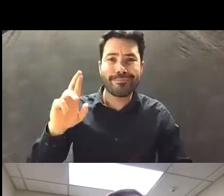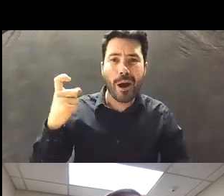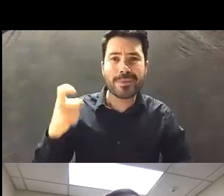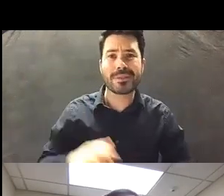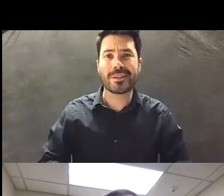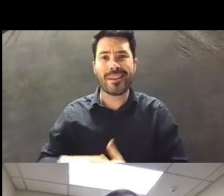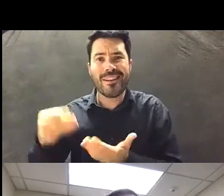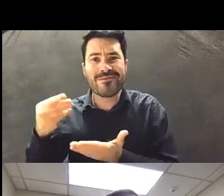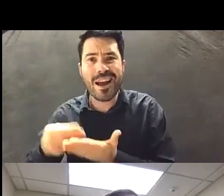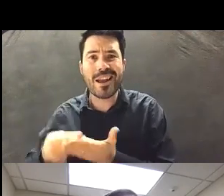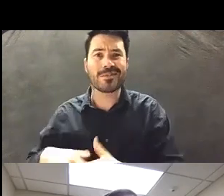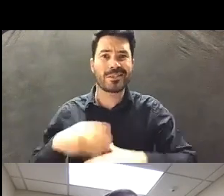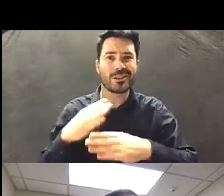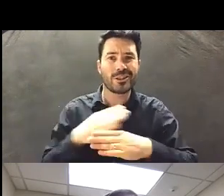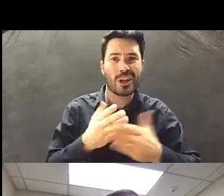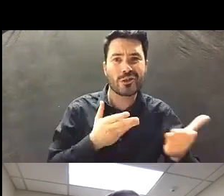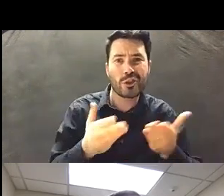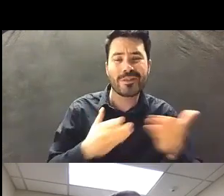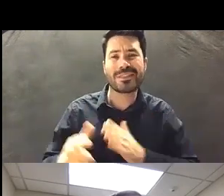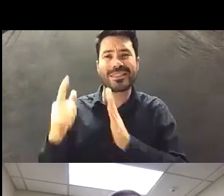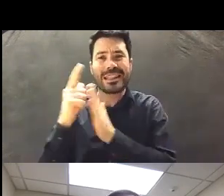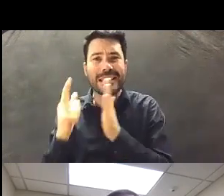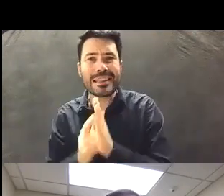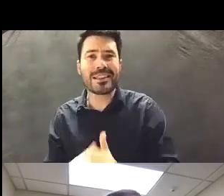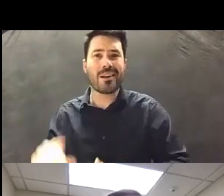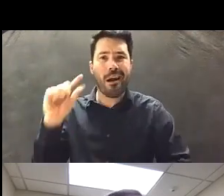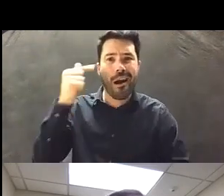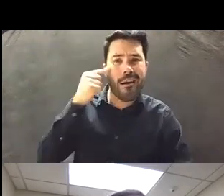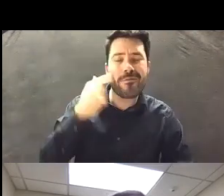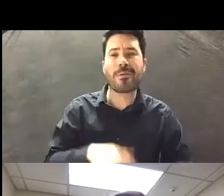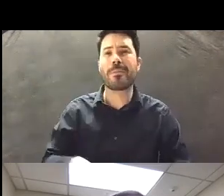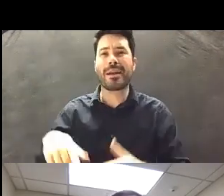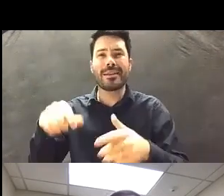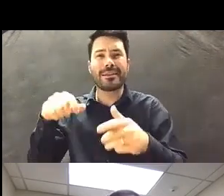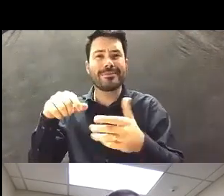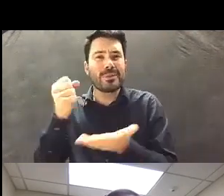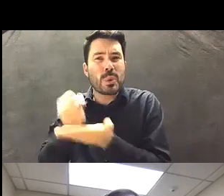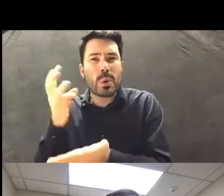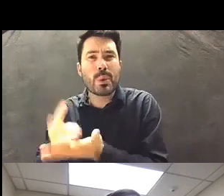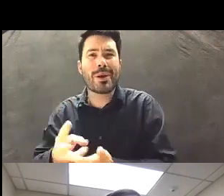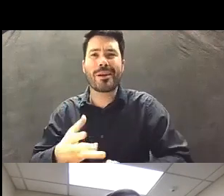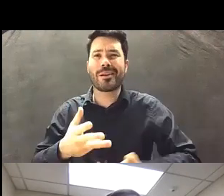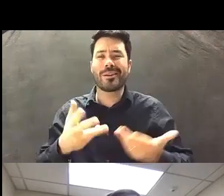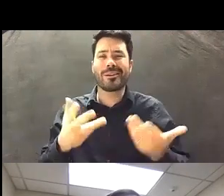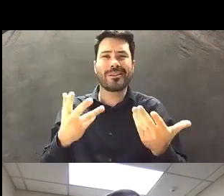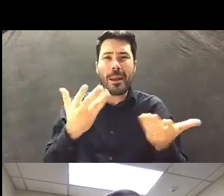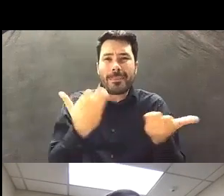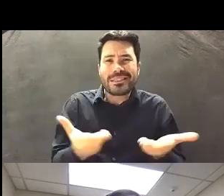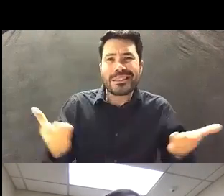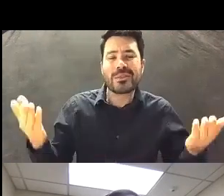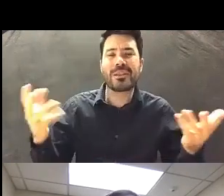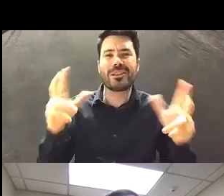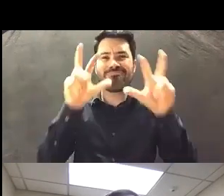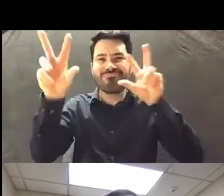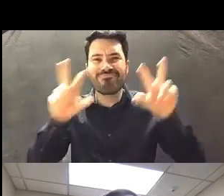shared services, legal and government relations, social work, supply chain, providers in many other areas, reaching out saying, how can we